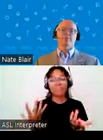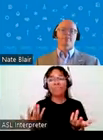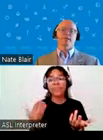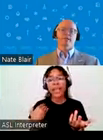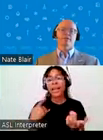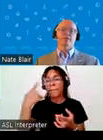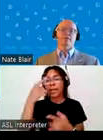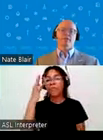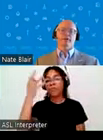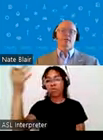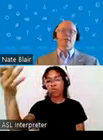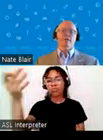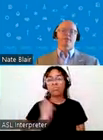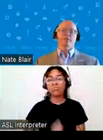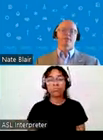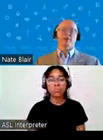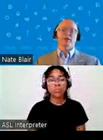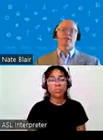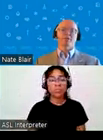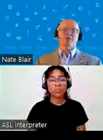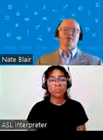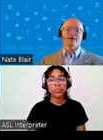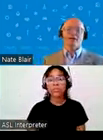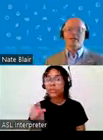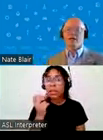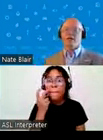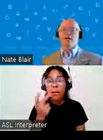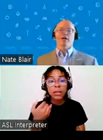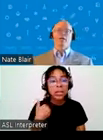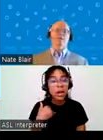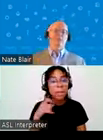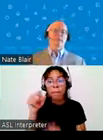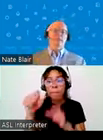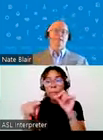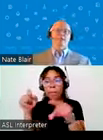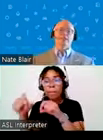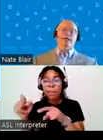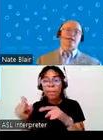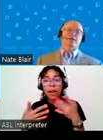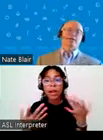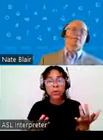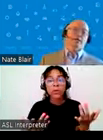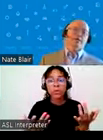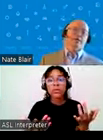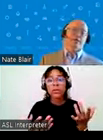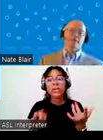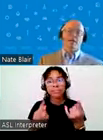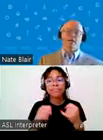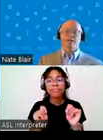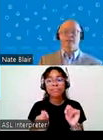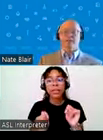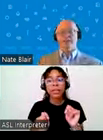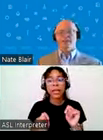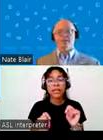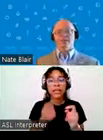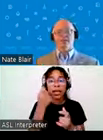future. So we've got a number of questions there on the right that we're seeking to understand by doing this